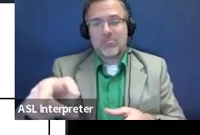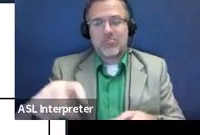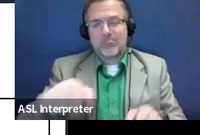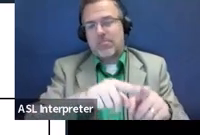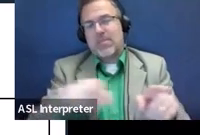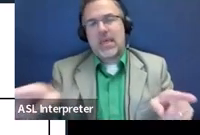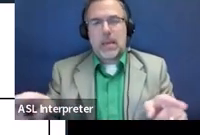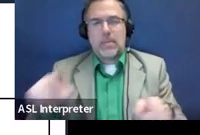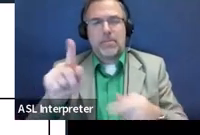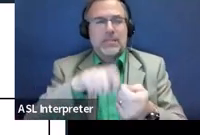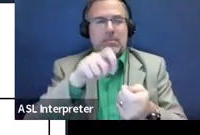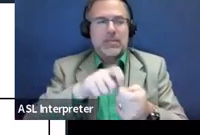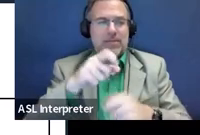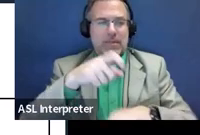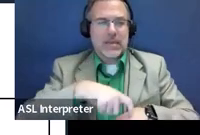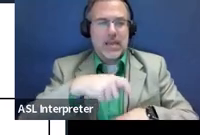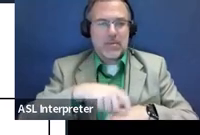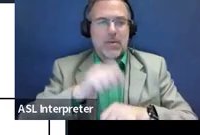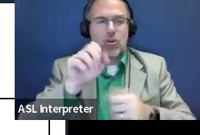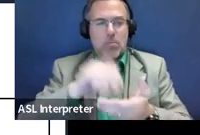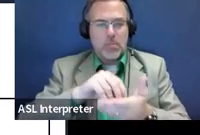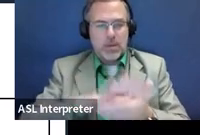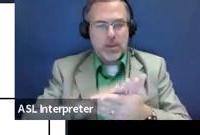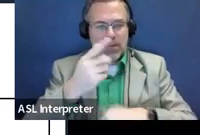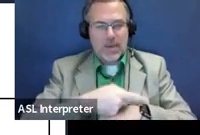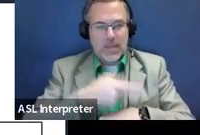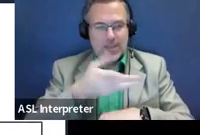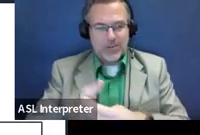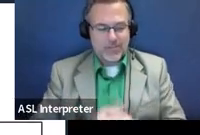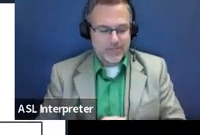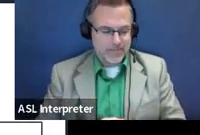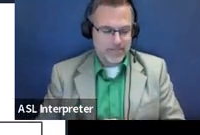you'll just list them and put that date there.